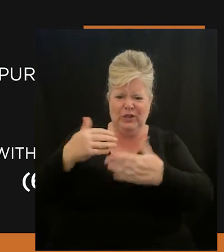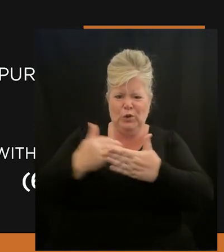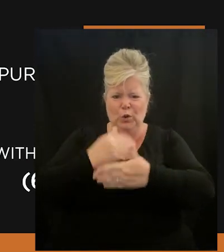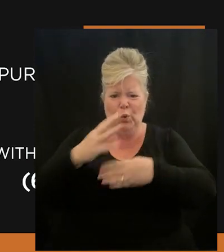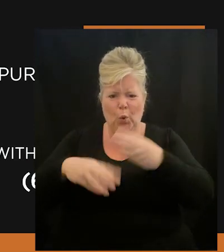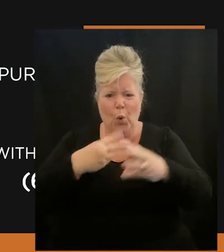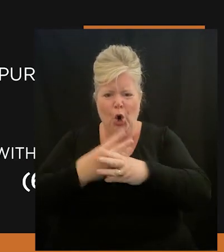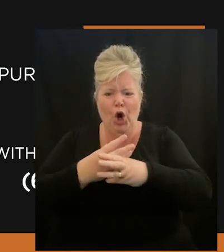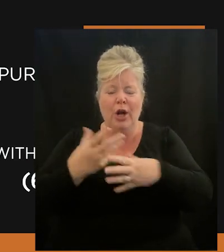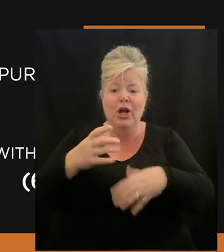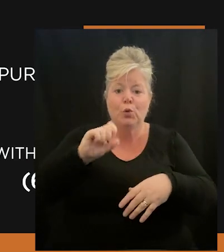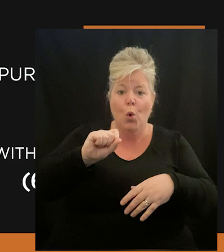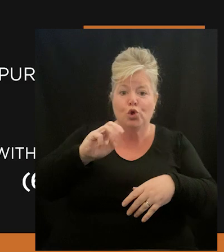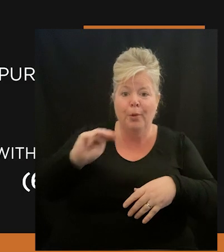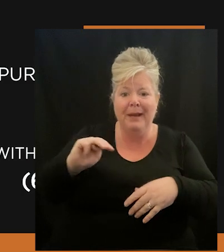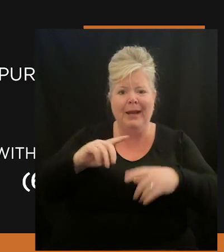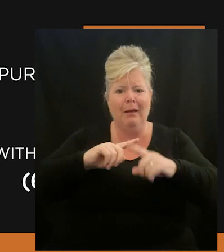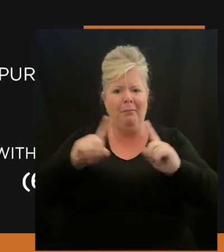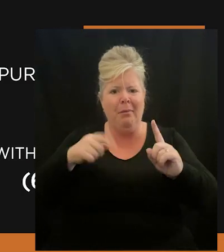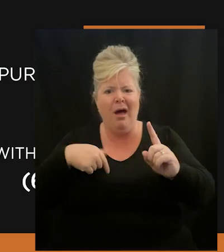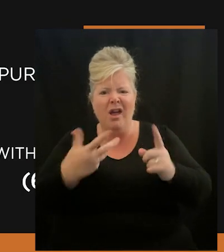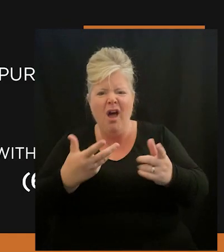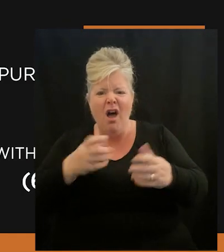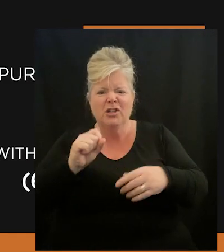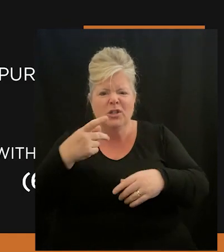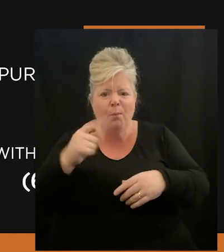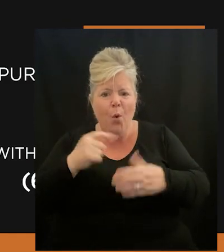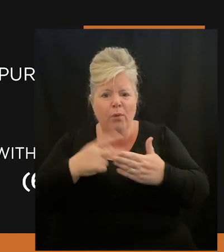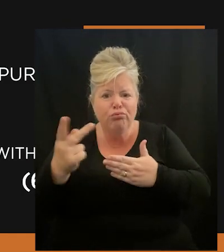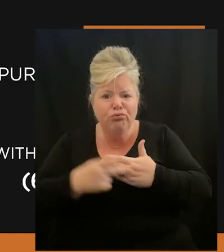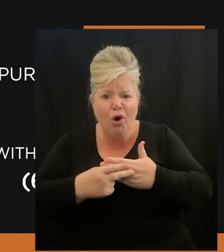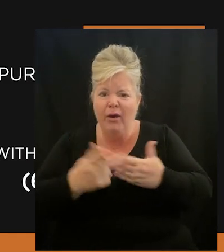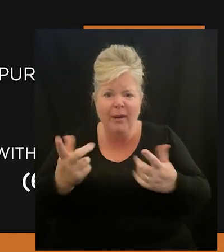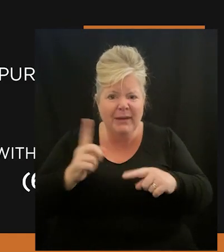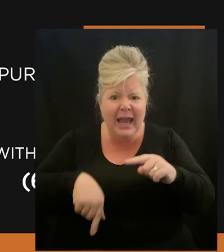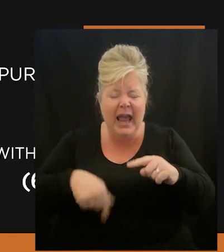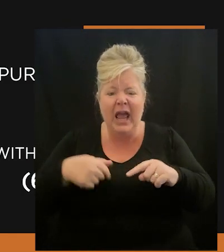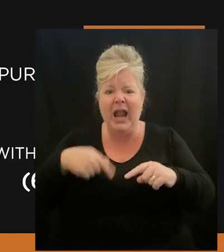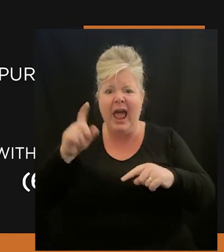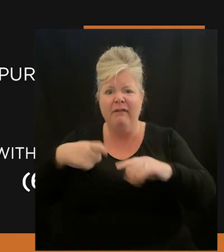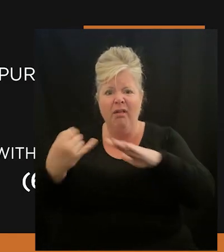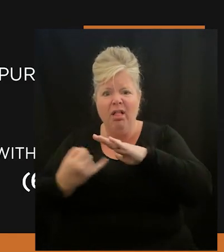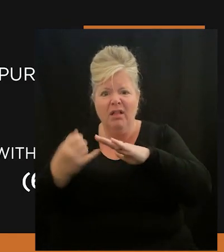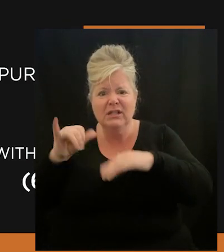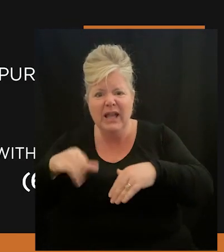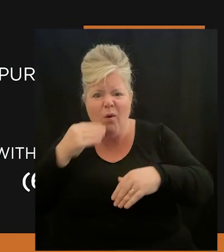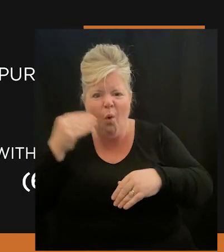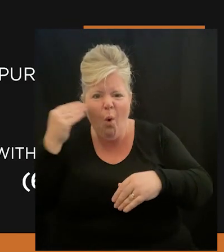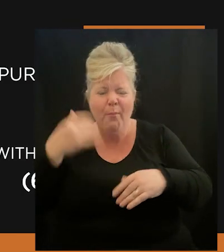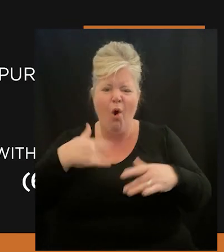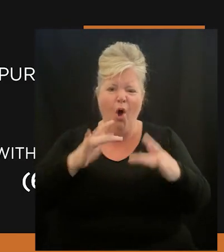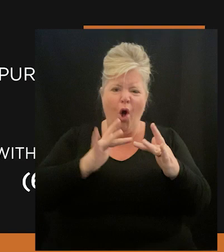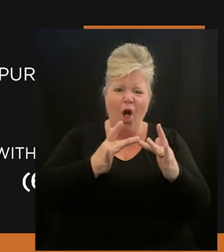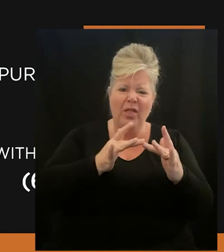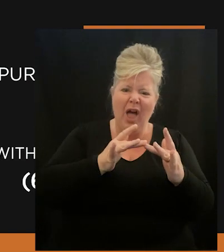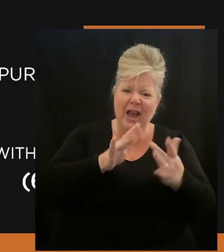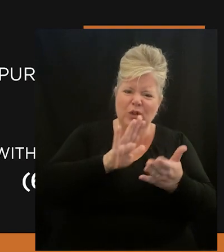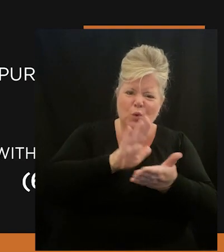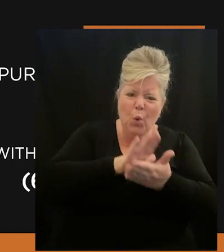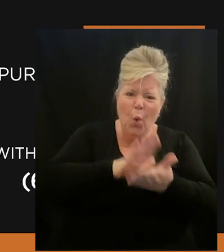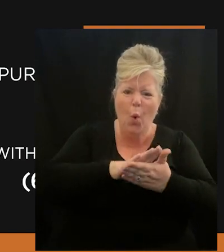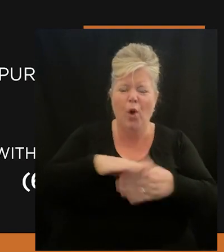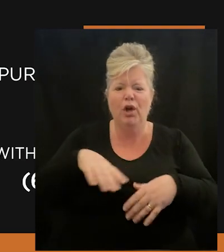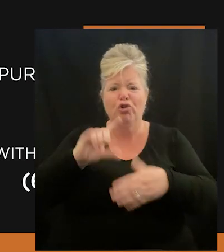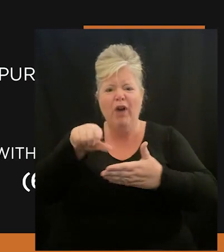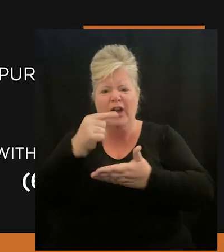only the pressures of social media, but now the loss of their sports programs, quarantine from their friends, school being done online, canceled